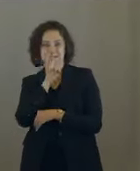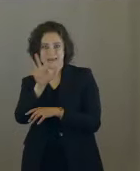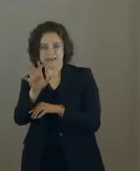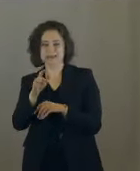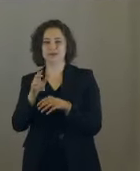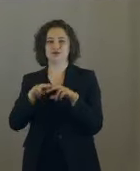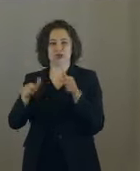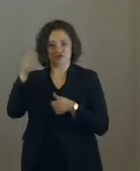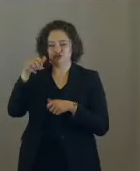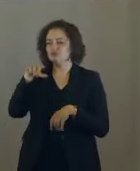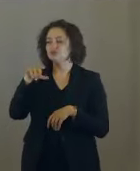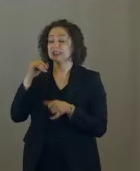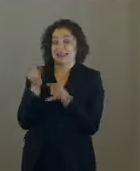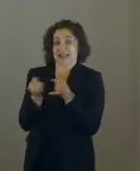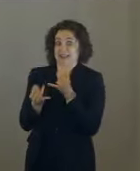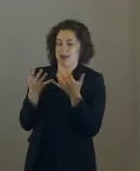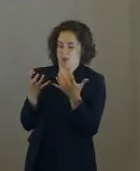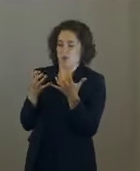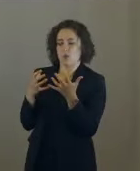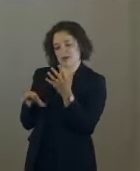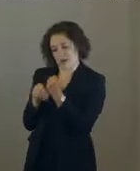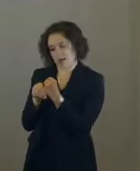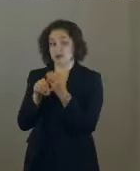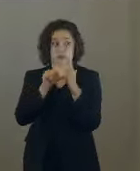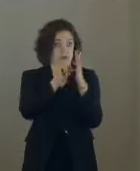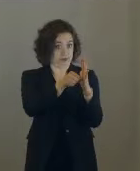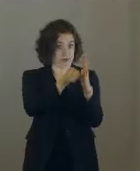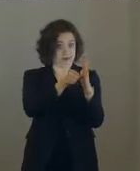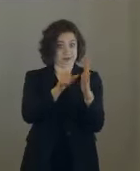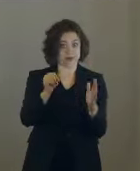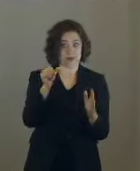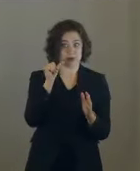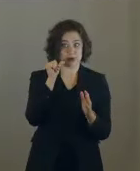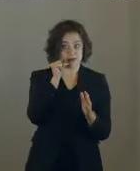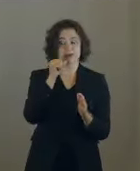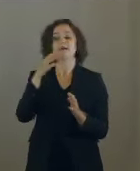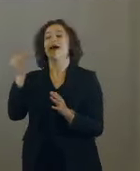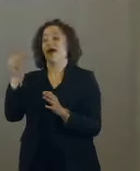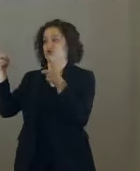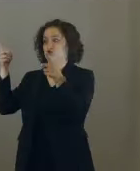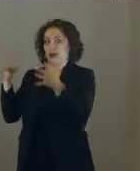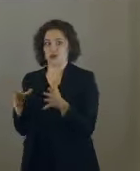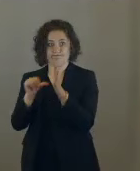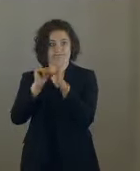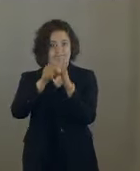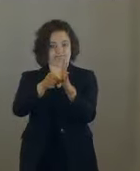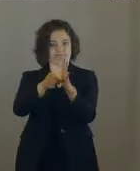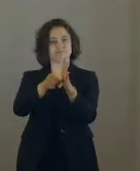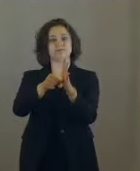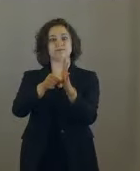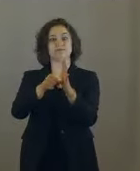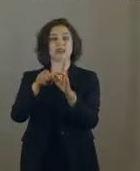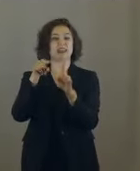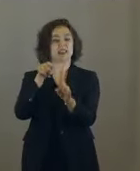would add, and I will stress this to the director and I'll stress this to Annie as well. I think we need to show this to almost